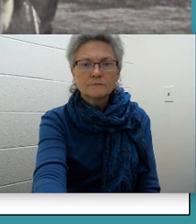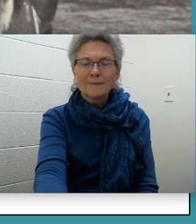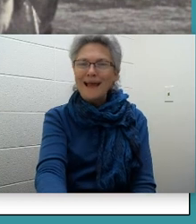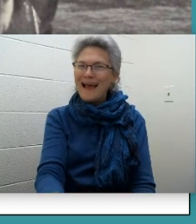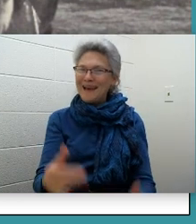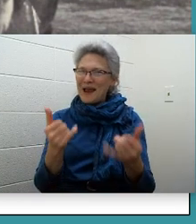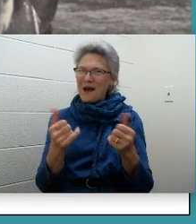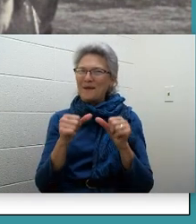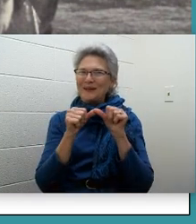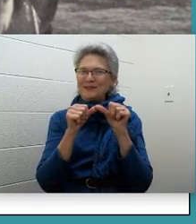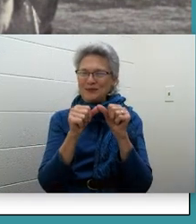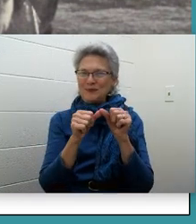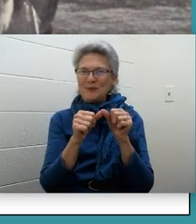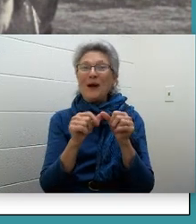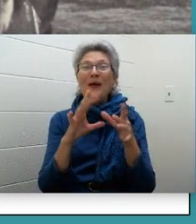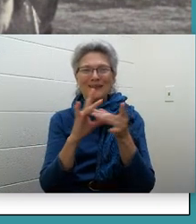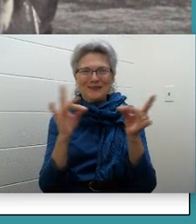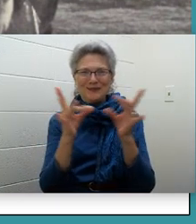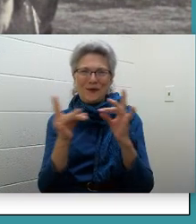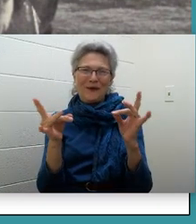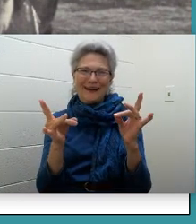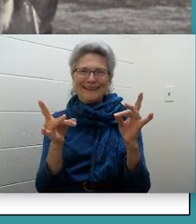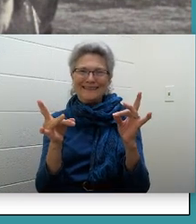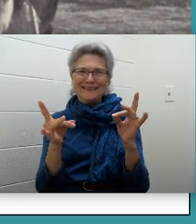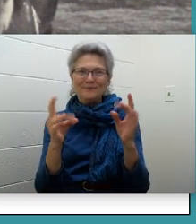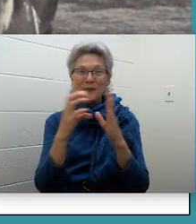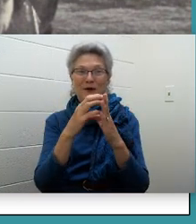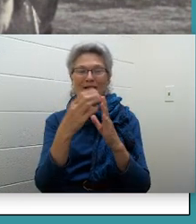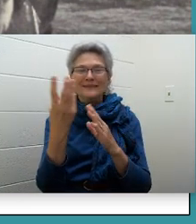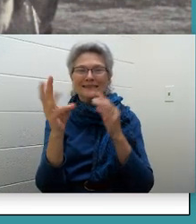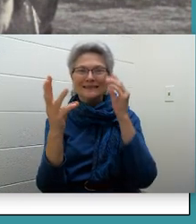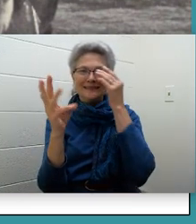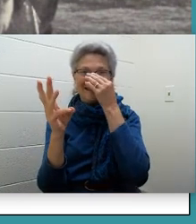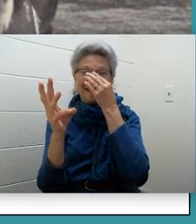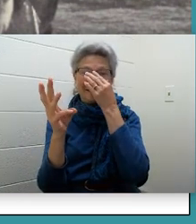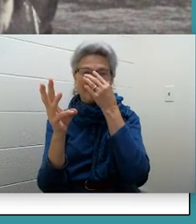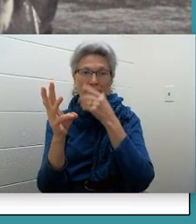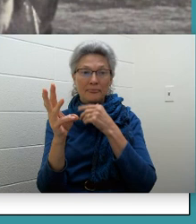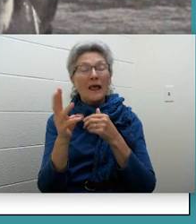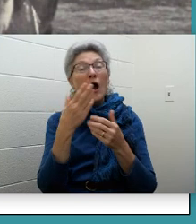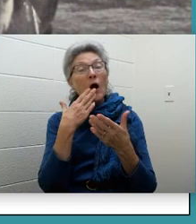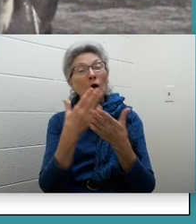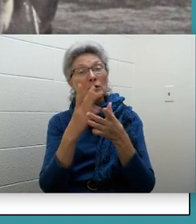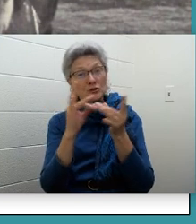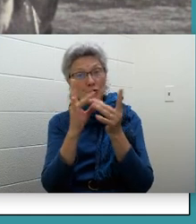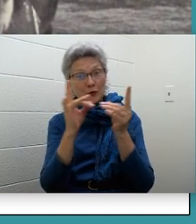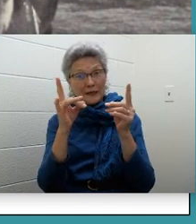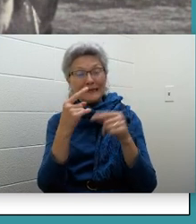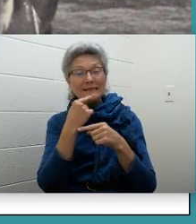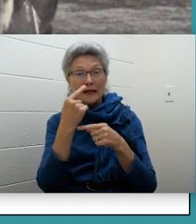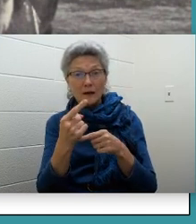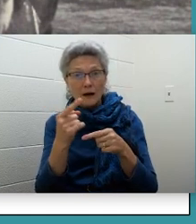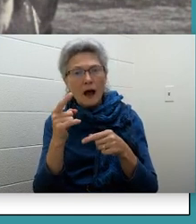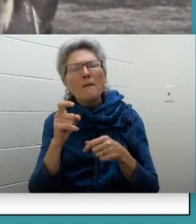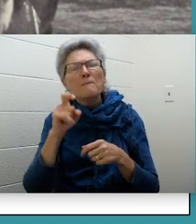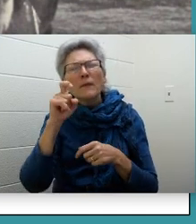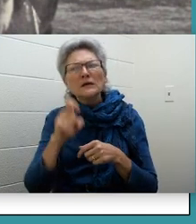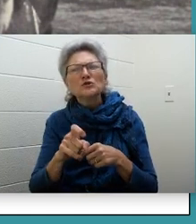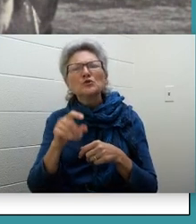Let's now continue finishing our text. Paragraph 16. A good storyteller must do more than